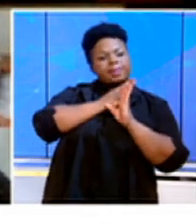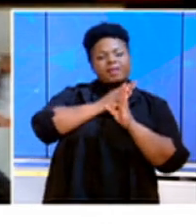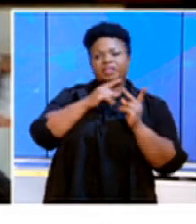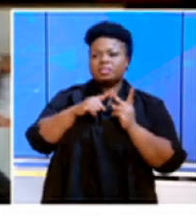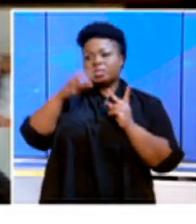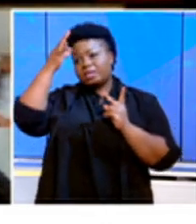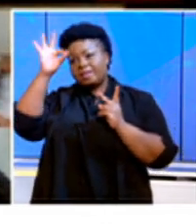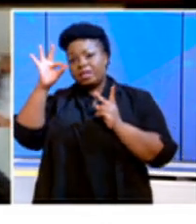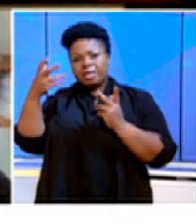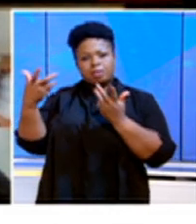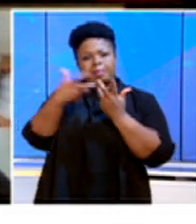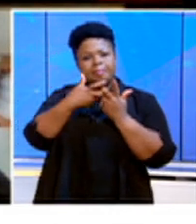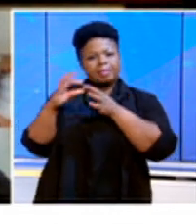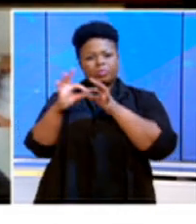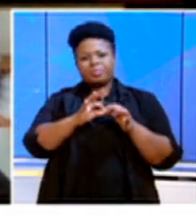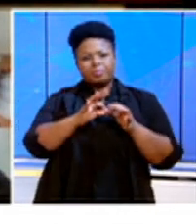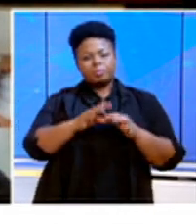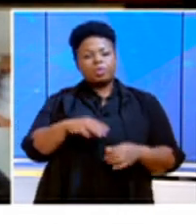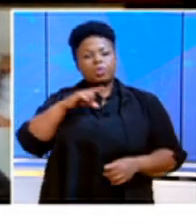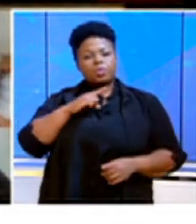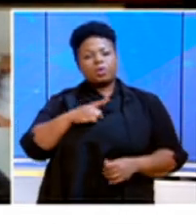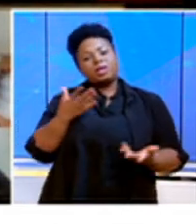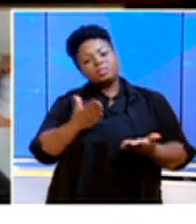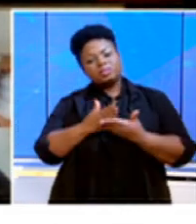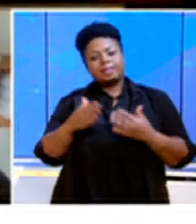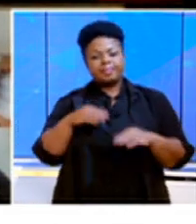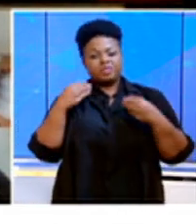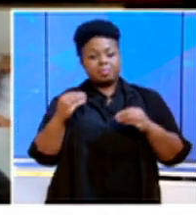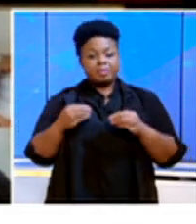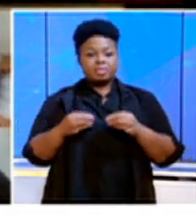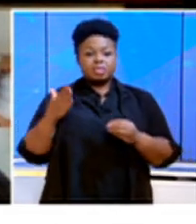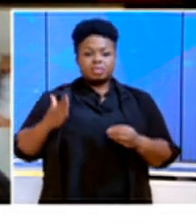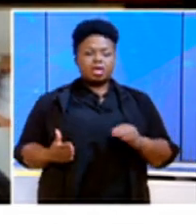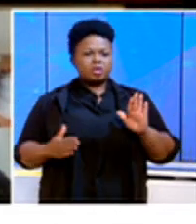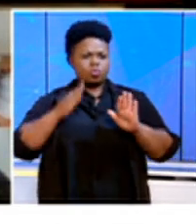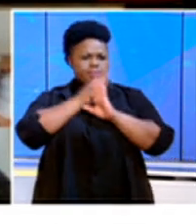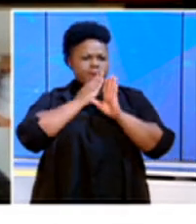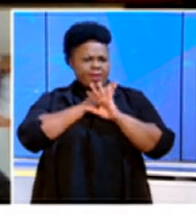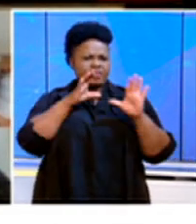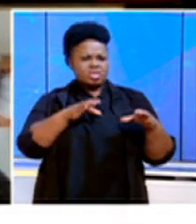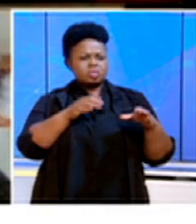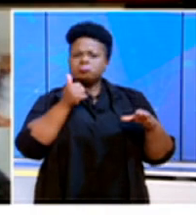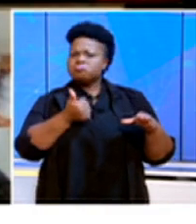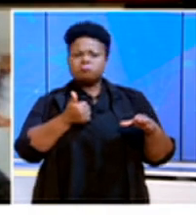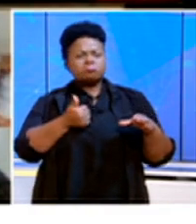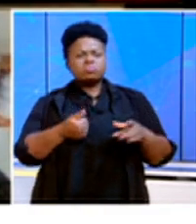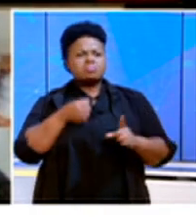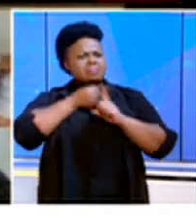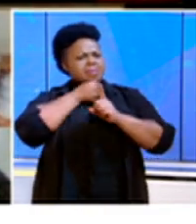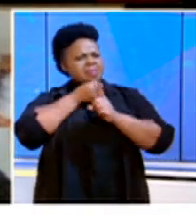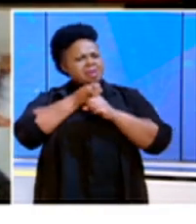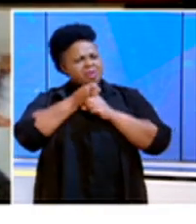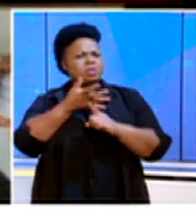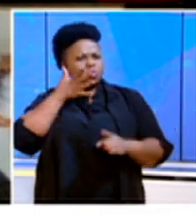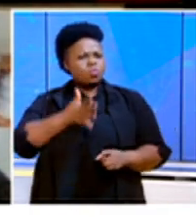sector. In speaking to individuals from the sort of business side, they have been absolutely champing at the bit to